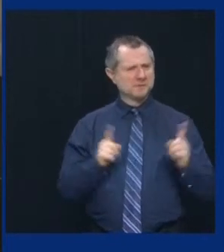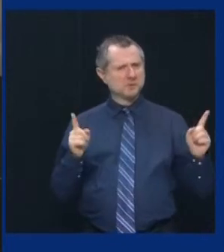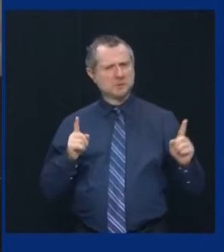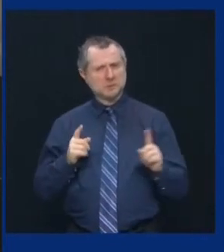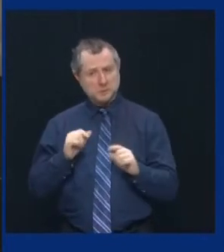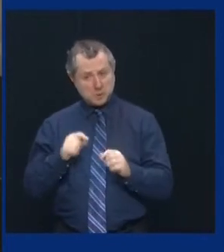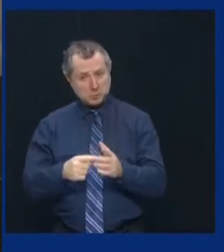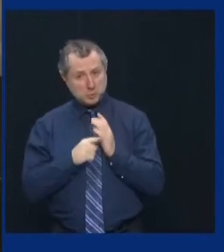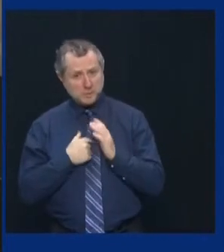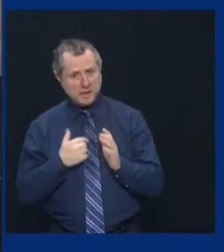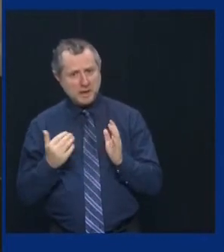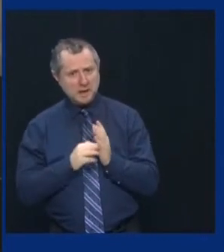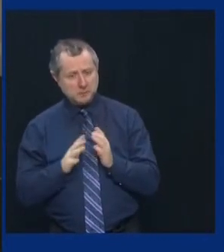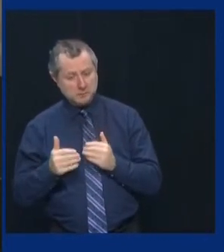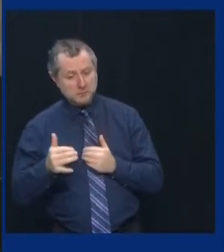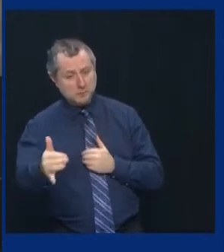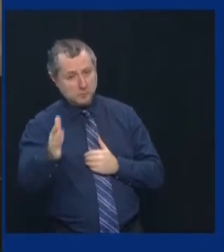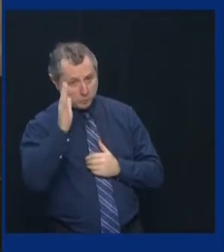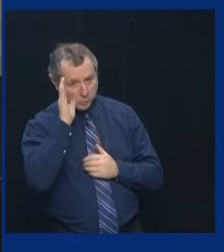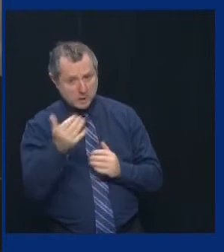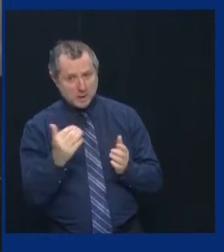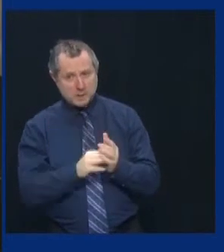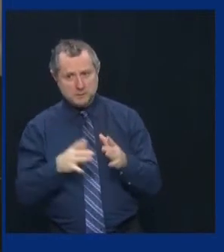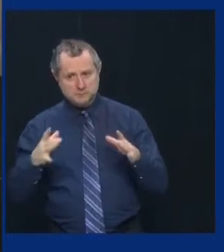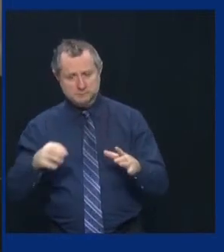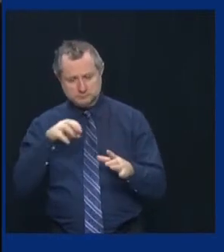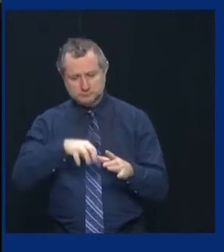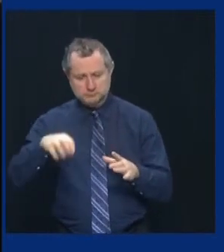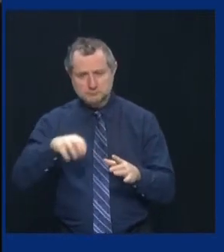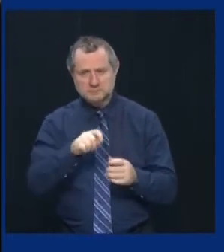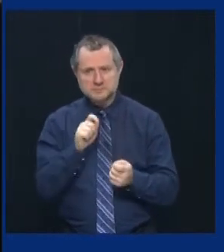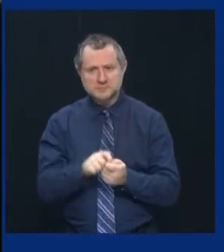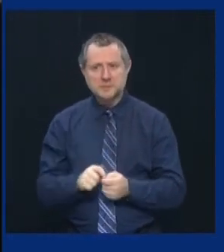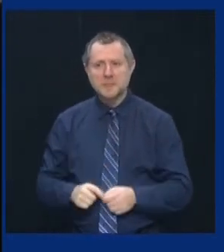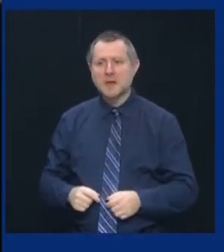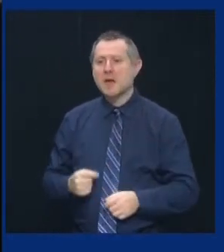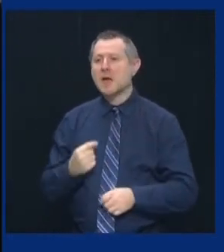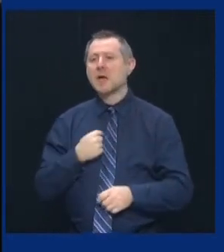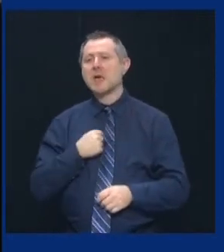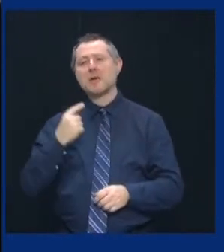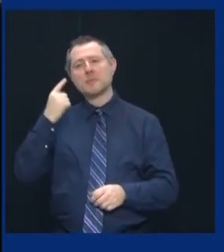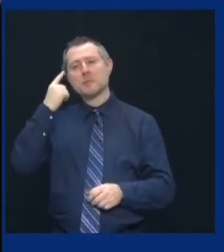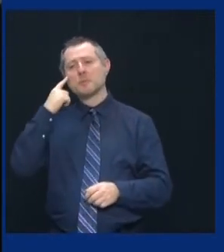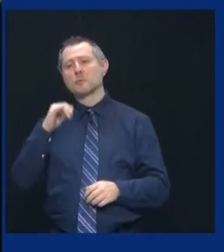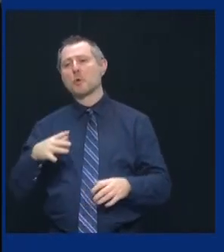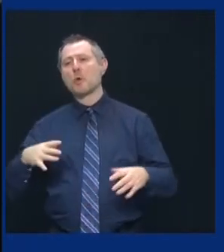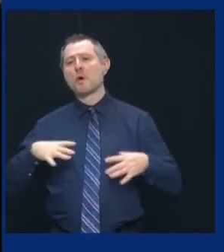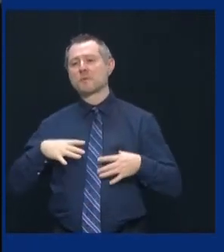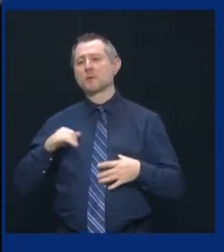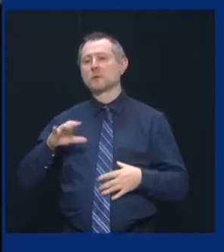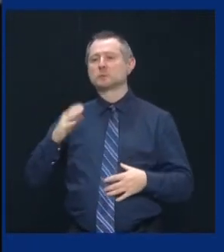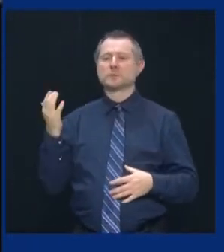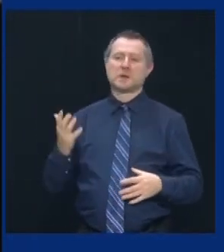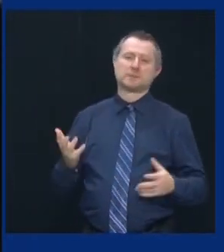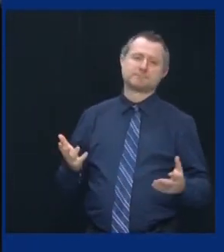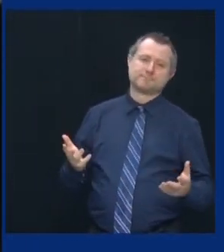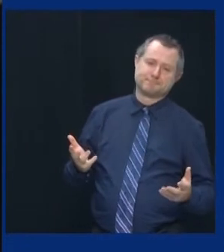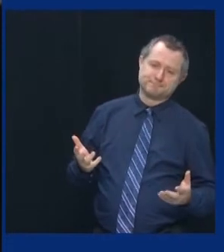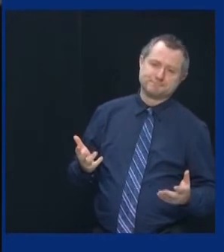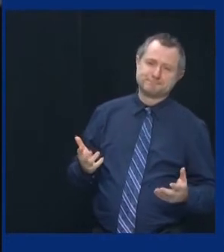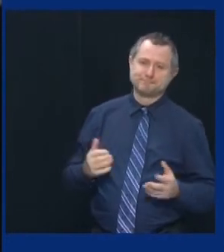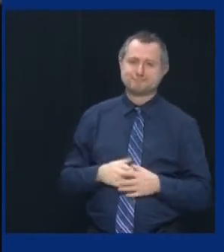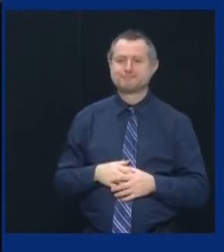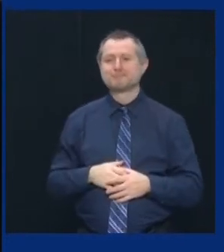releasing it again. Yeah, I think maybe they just took a couple of days off over Christmas. And Scrooge, I'm